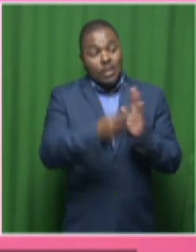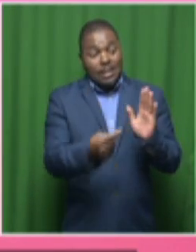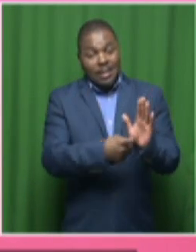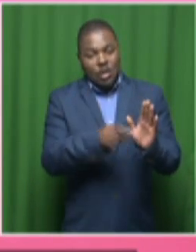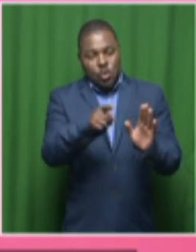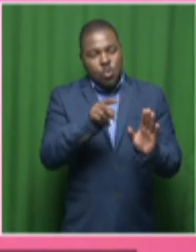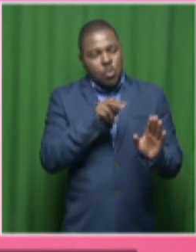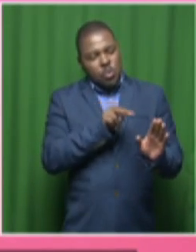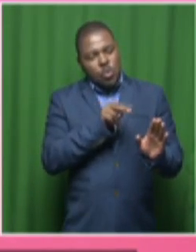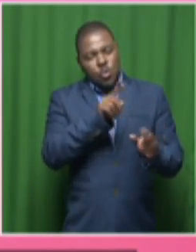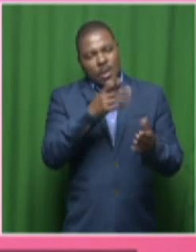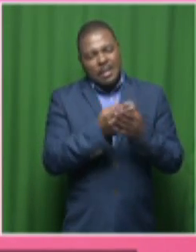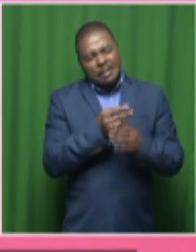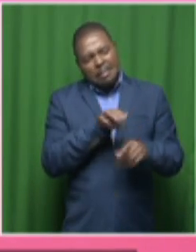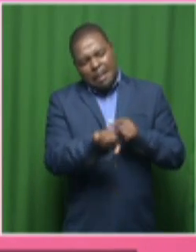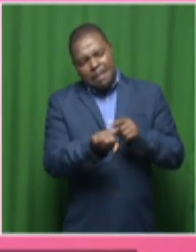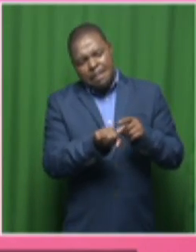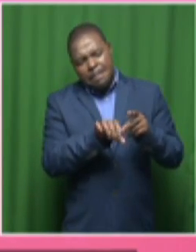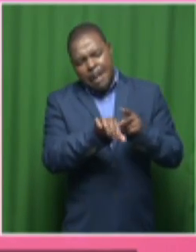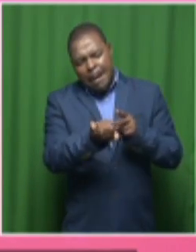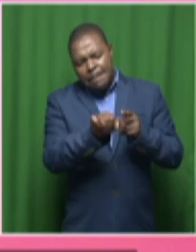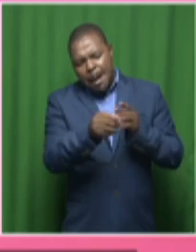will find elements of